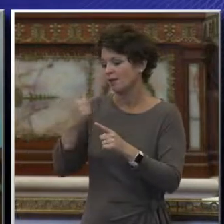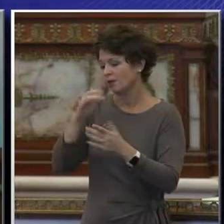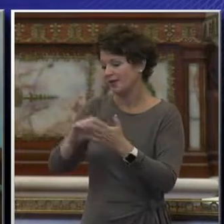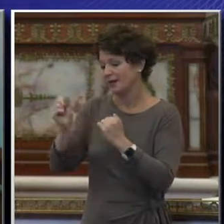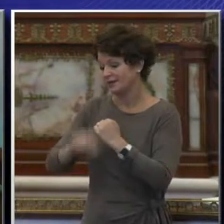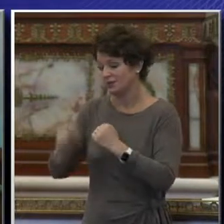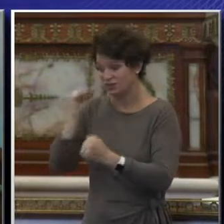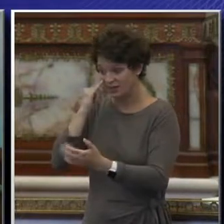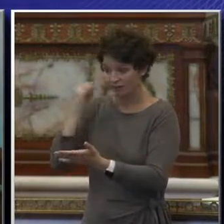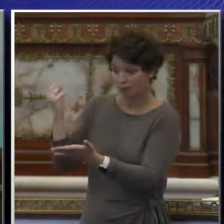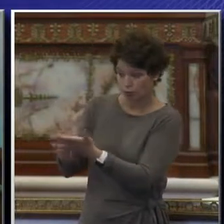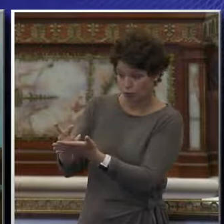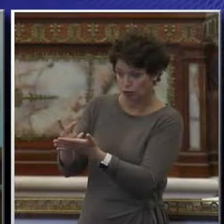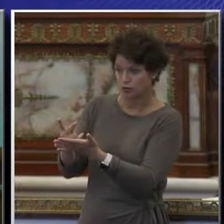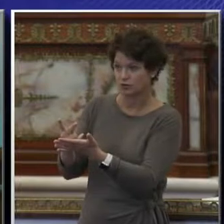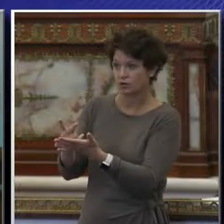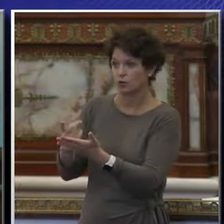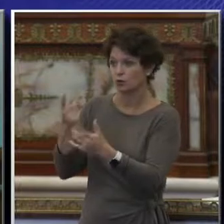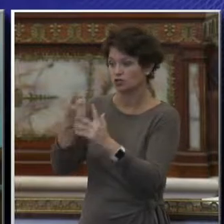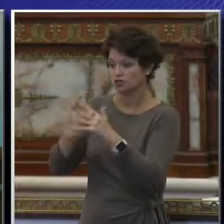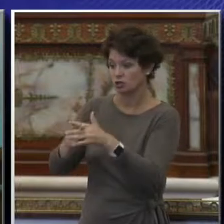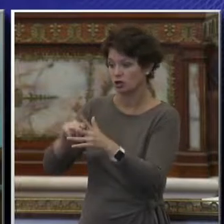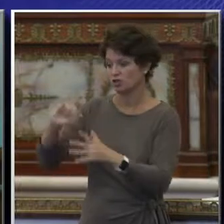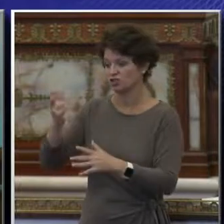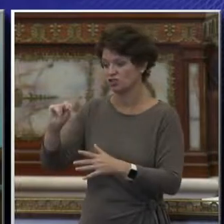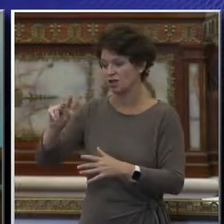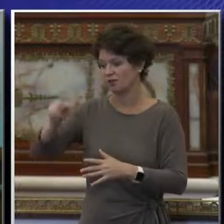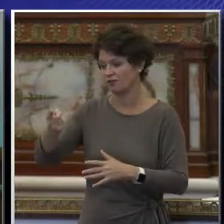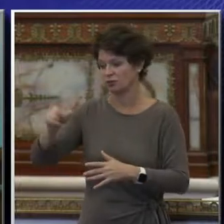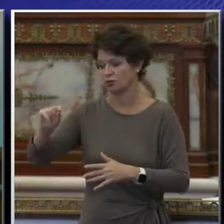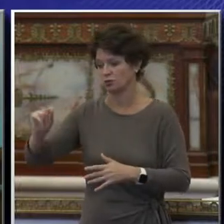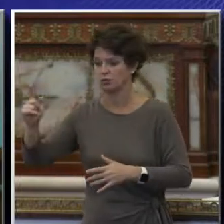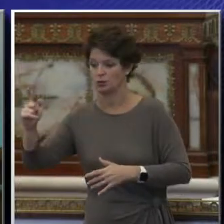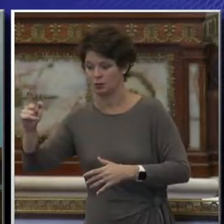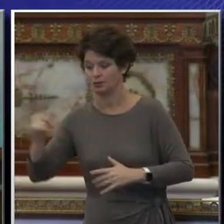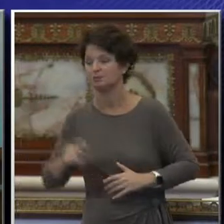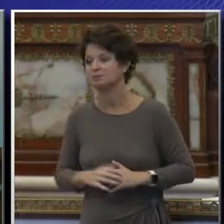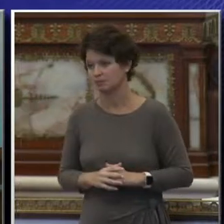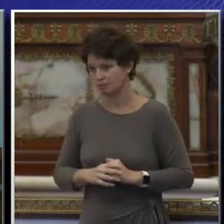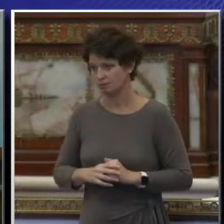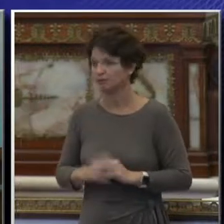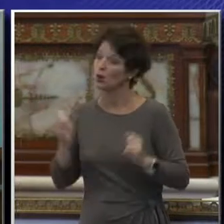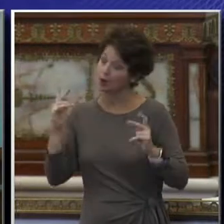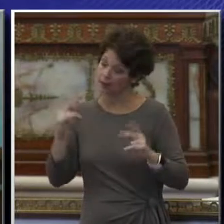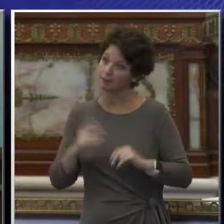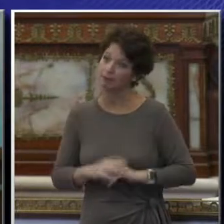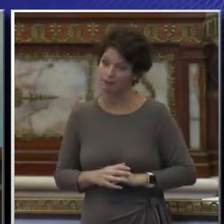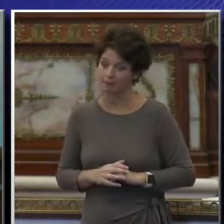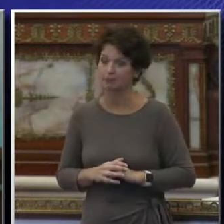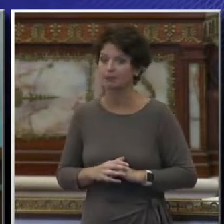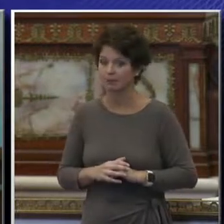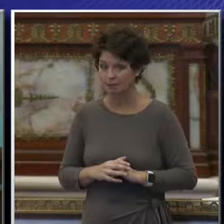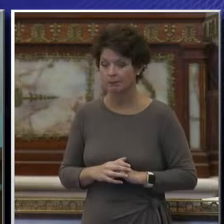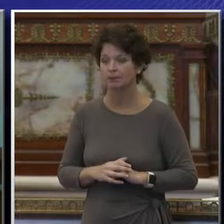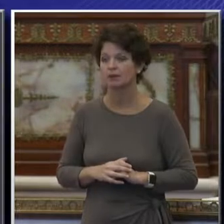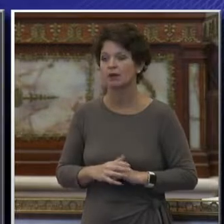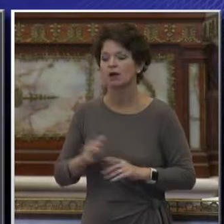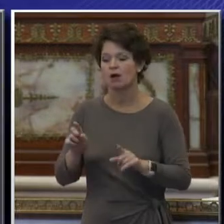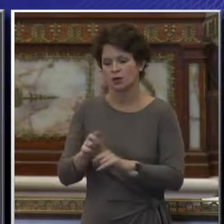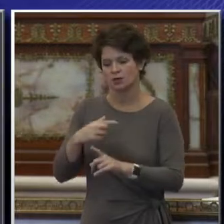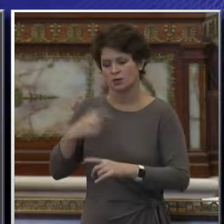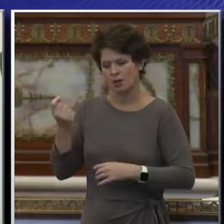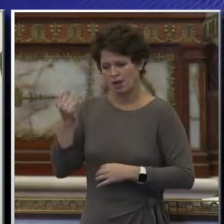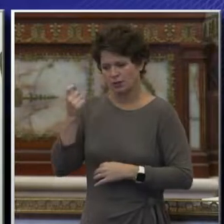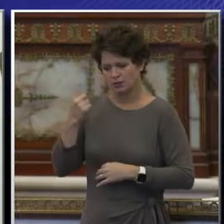if approved, would take effect on January 1st of 2021. Okay. Now, my understanding is